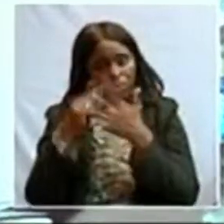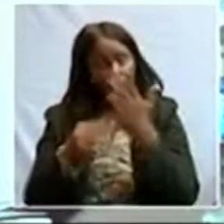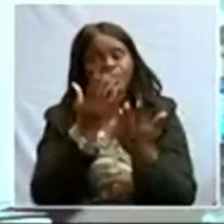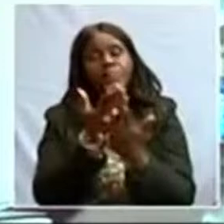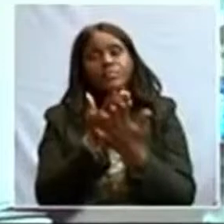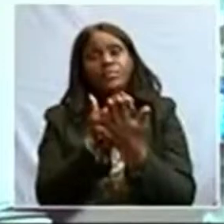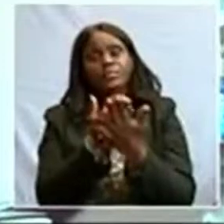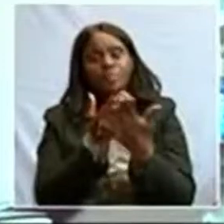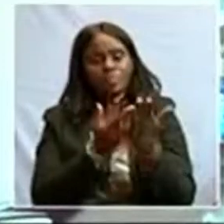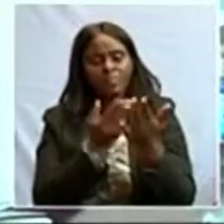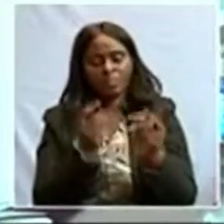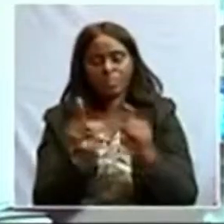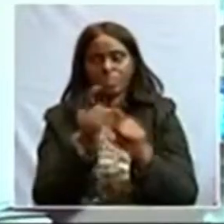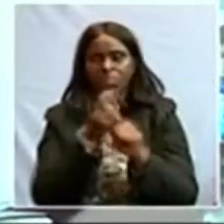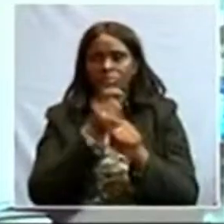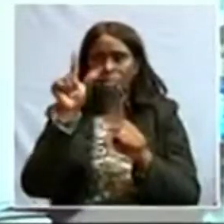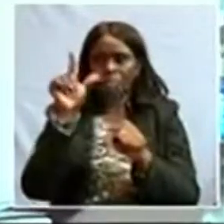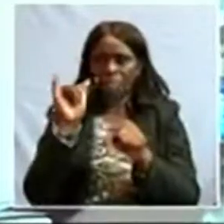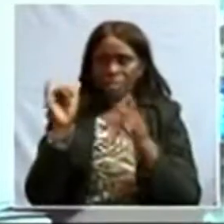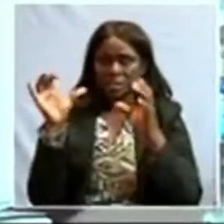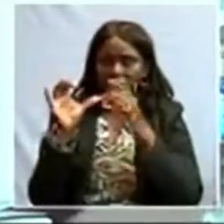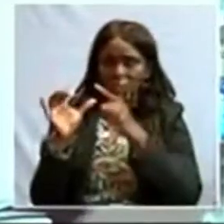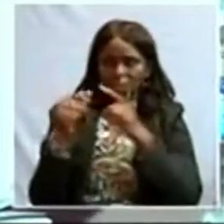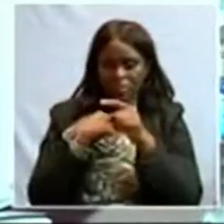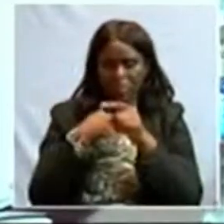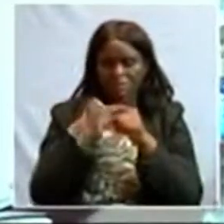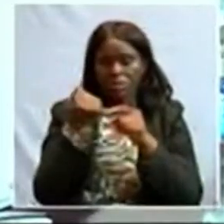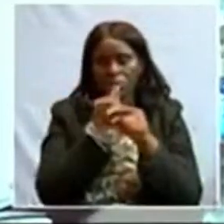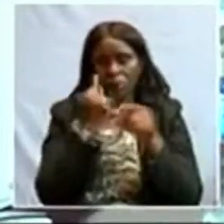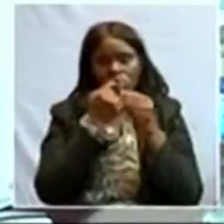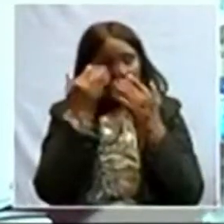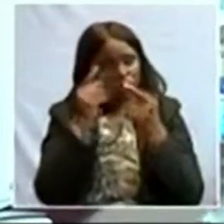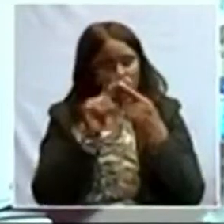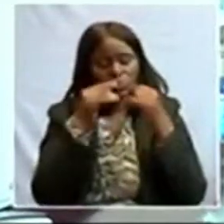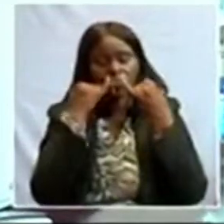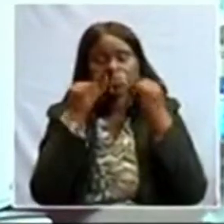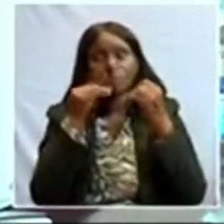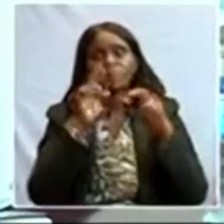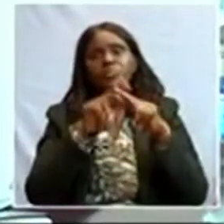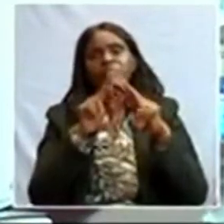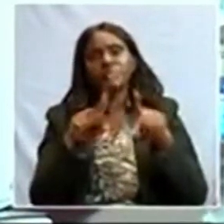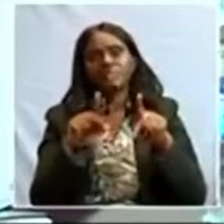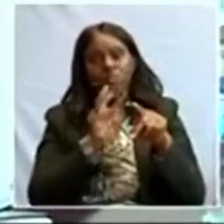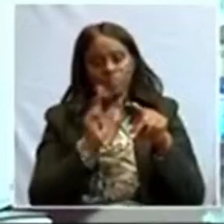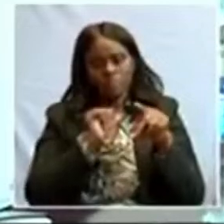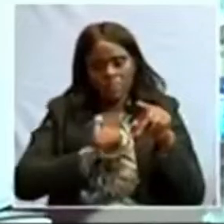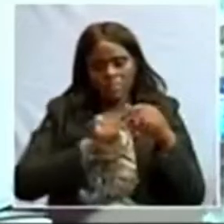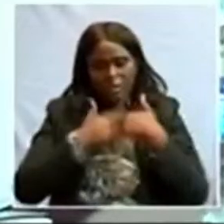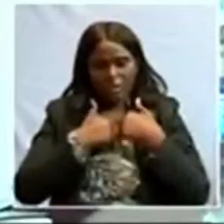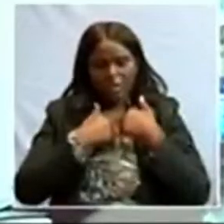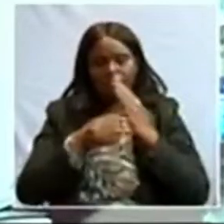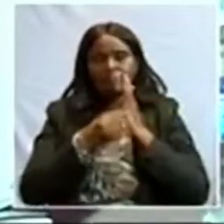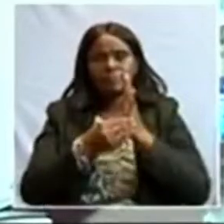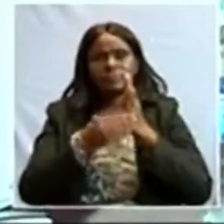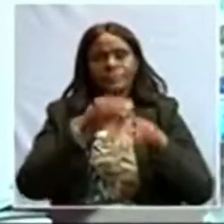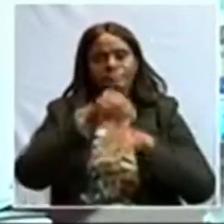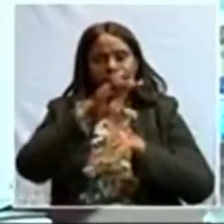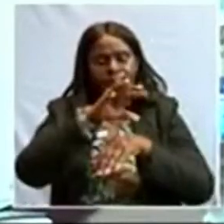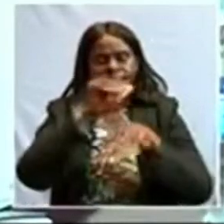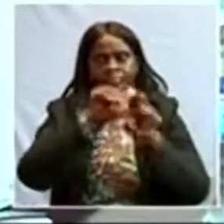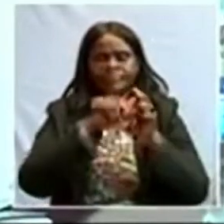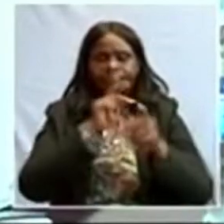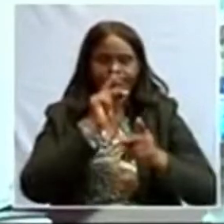recommendation by Luansha Municipal Council. I wish to indicate, Chair, that we have been guided throughout the